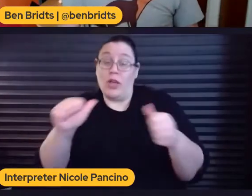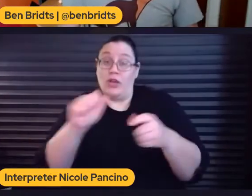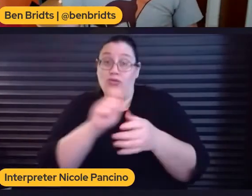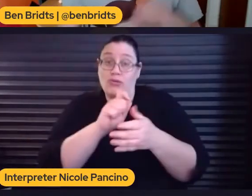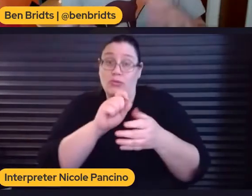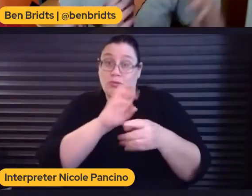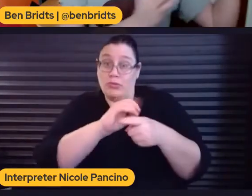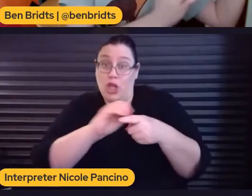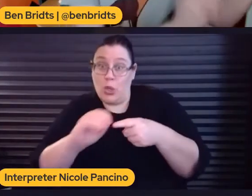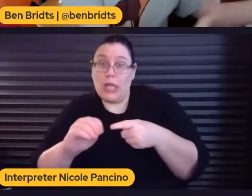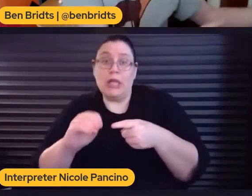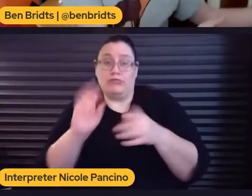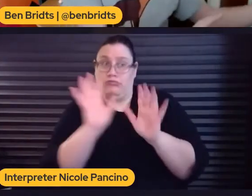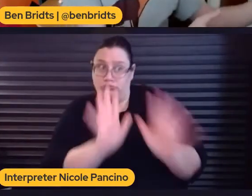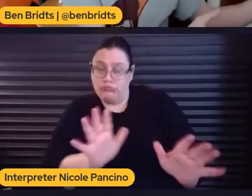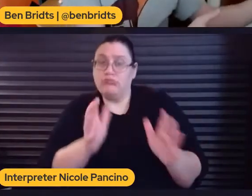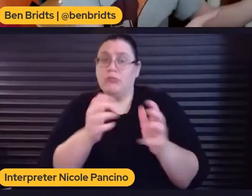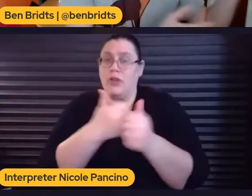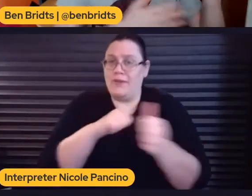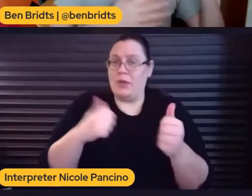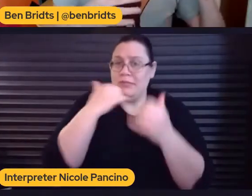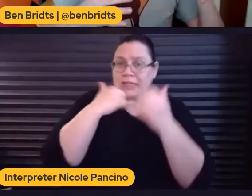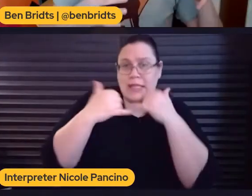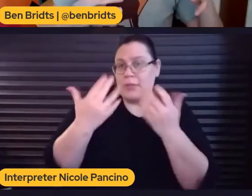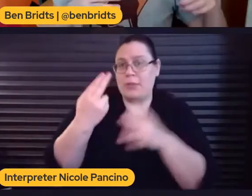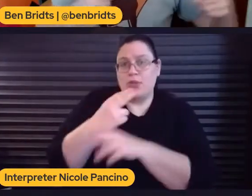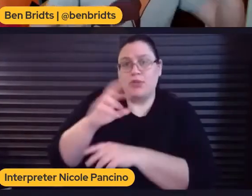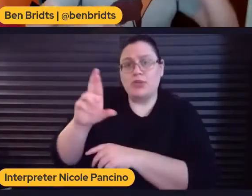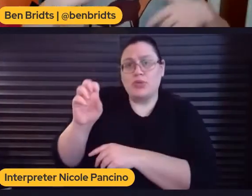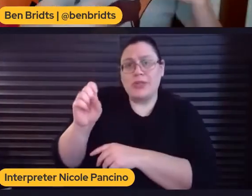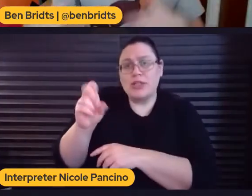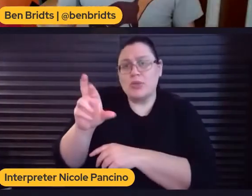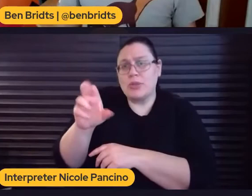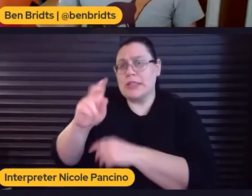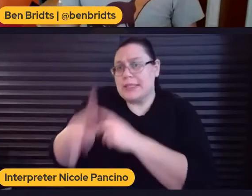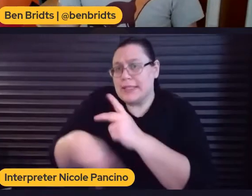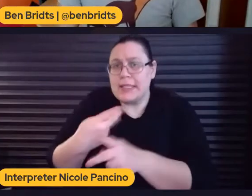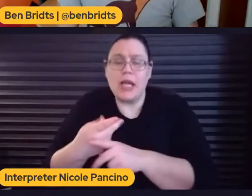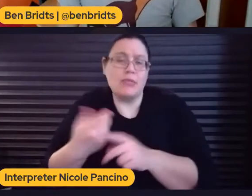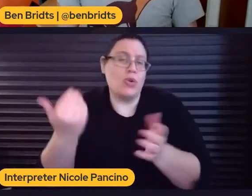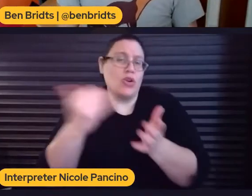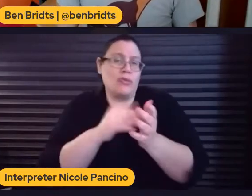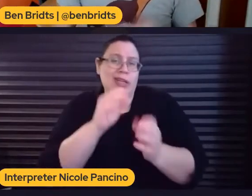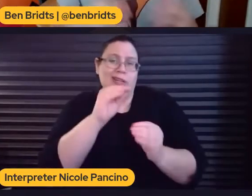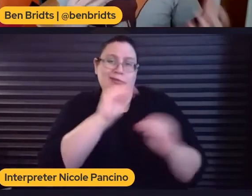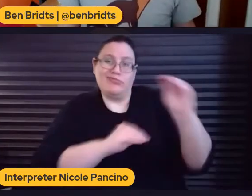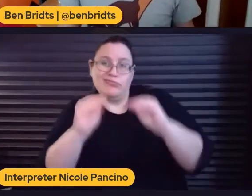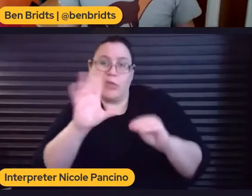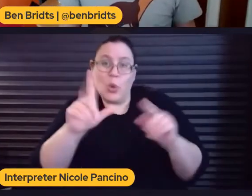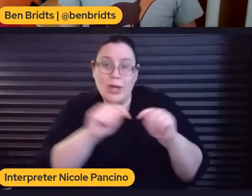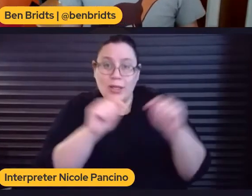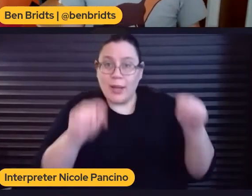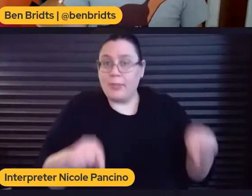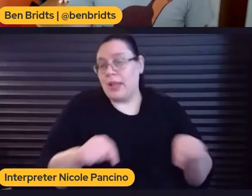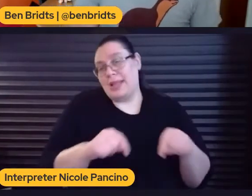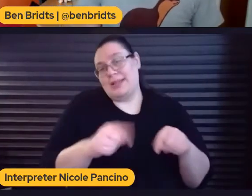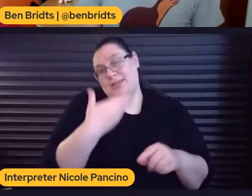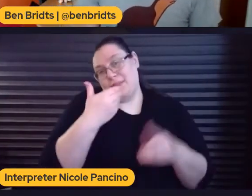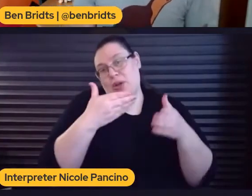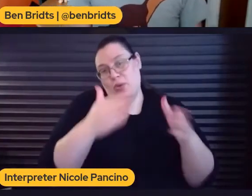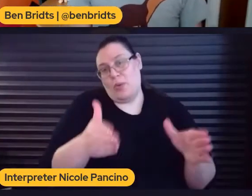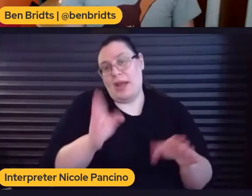way by, for example, using resource types or by restructuring your templates, that's probably a better way to go about